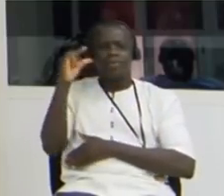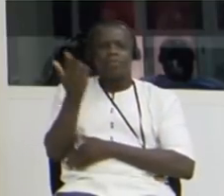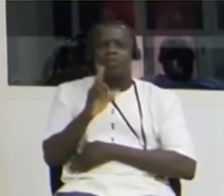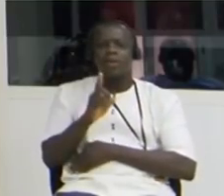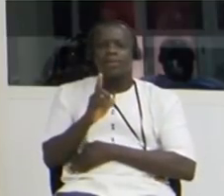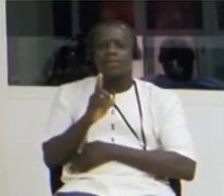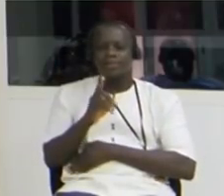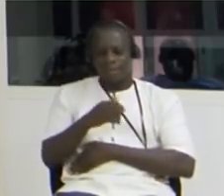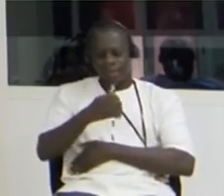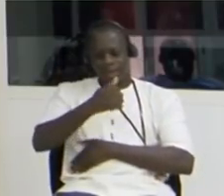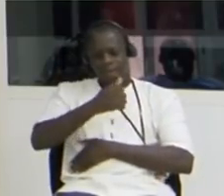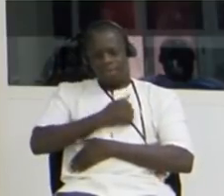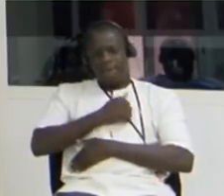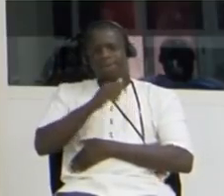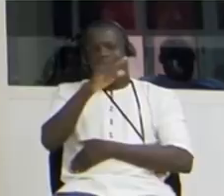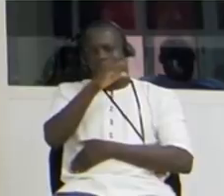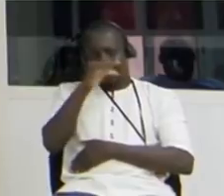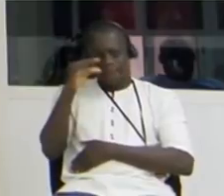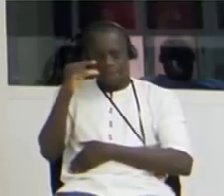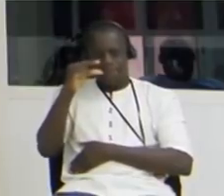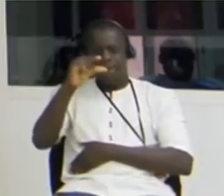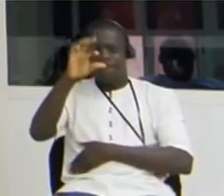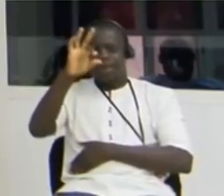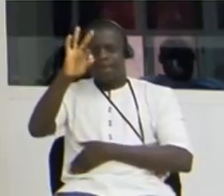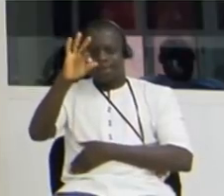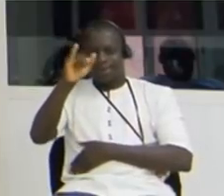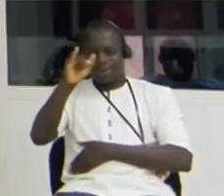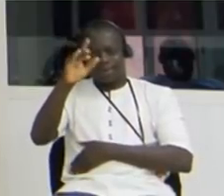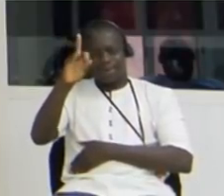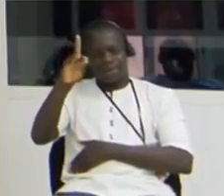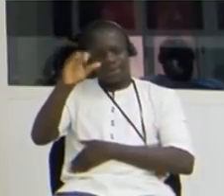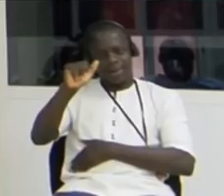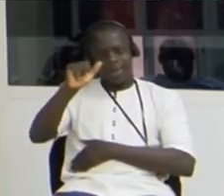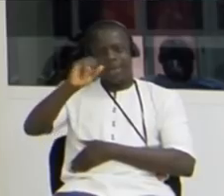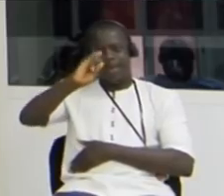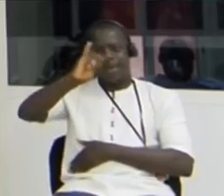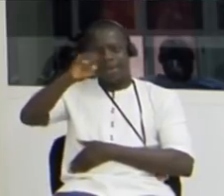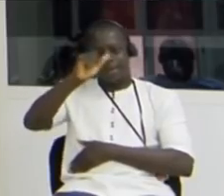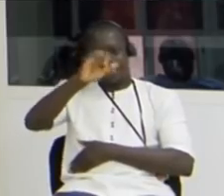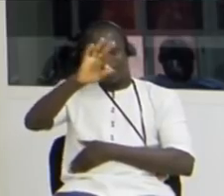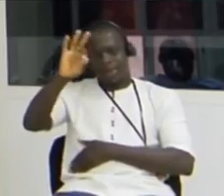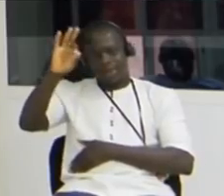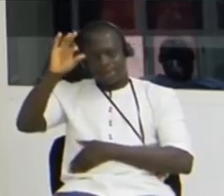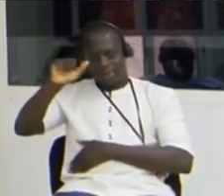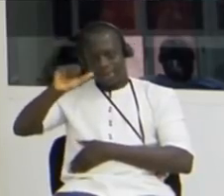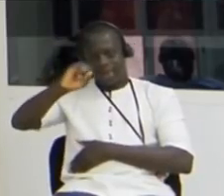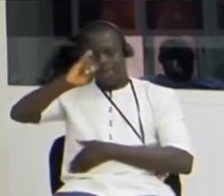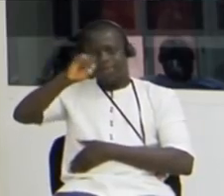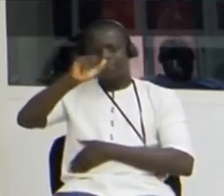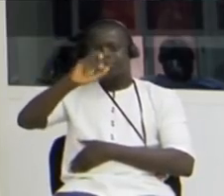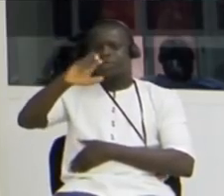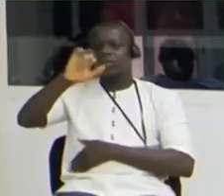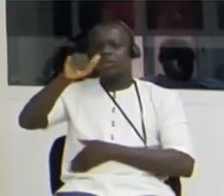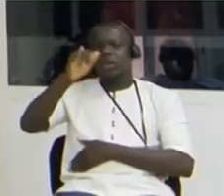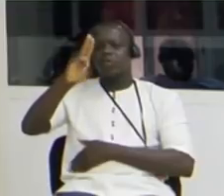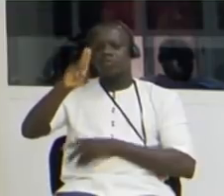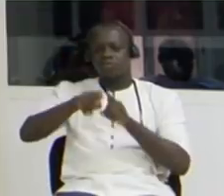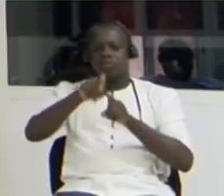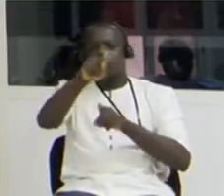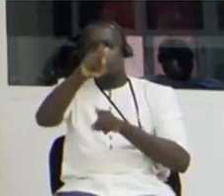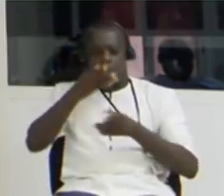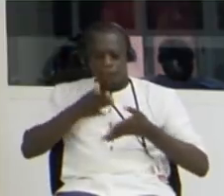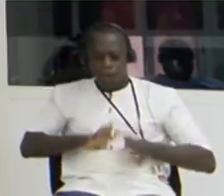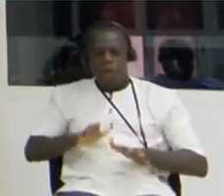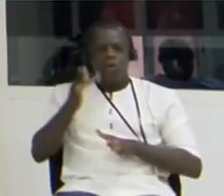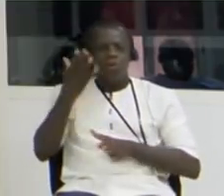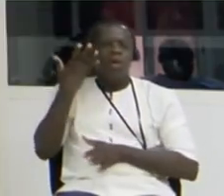My name is Tida Jatta Jarju. When and where were you born? I was born